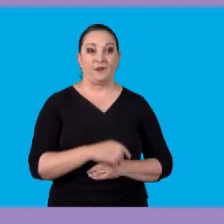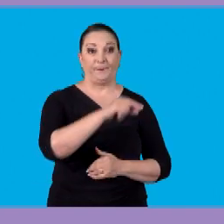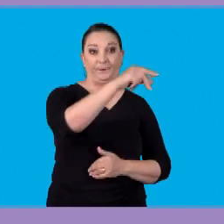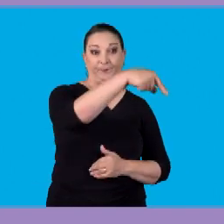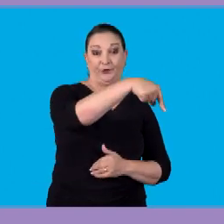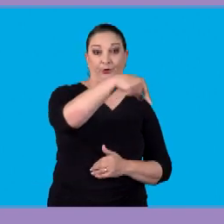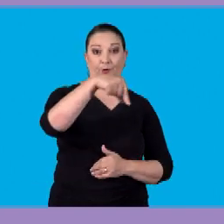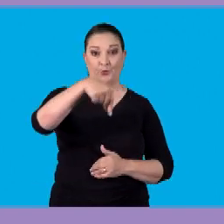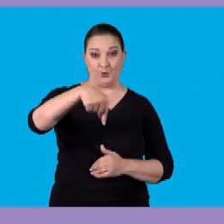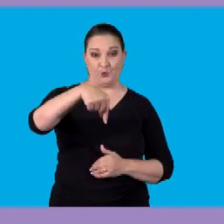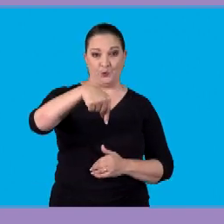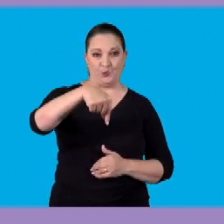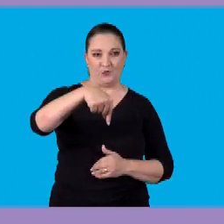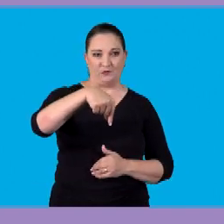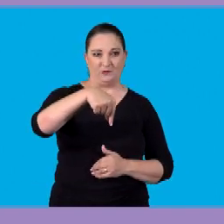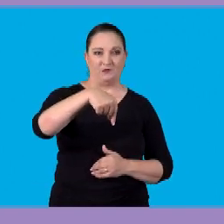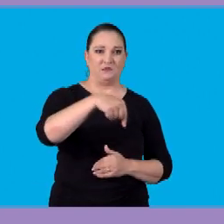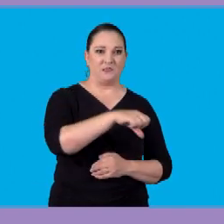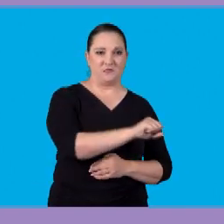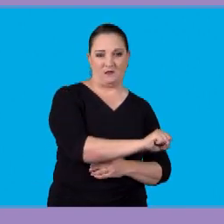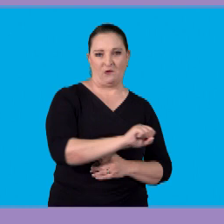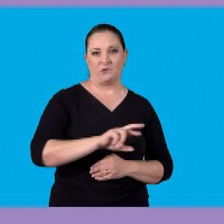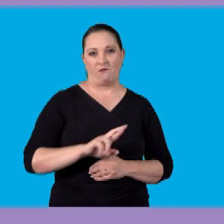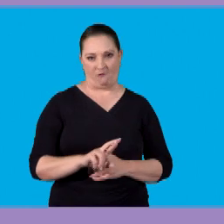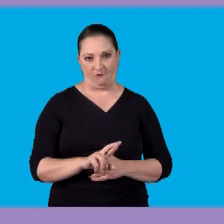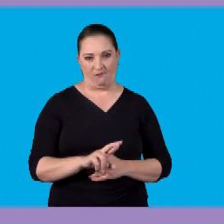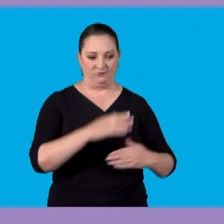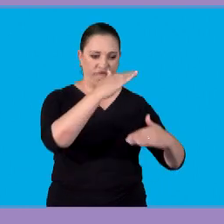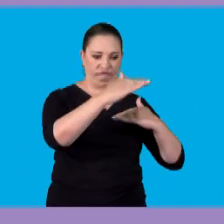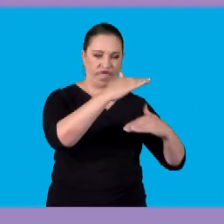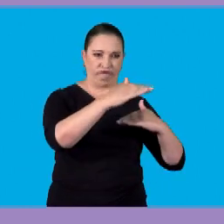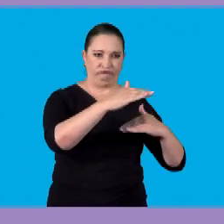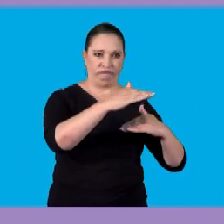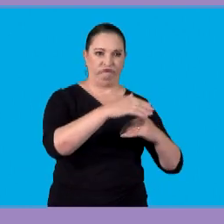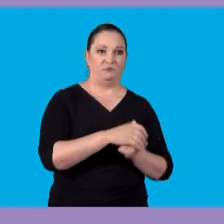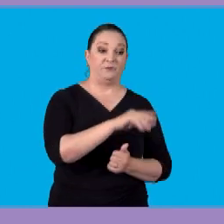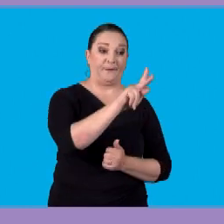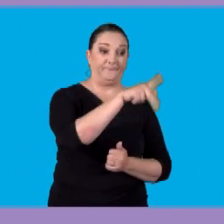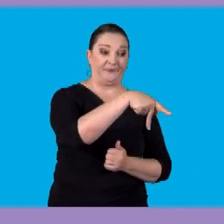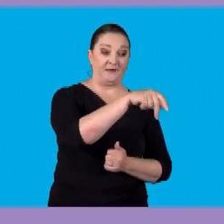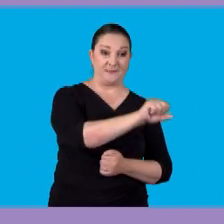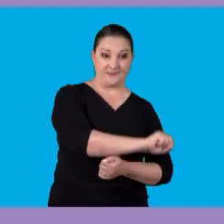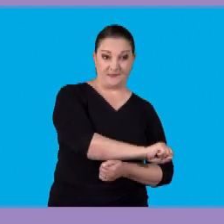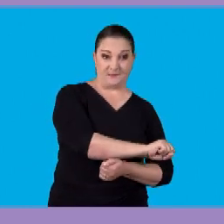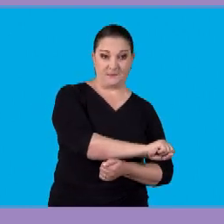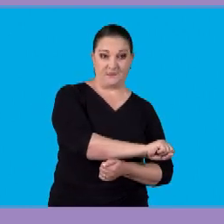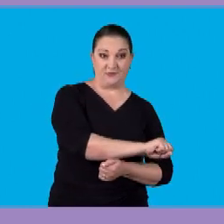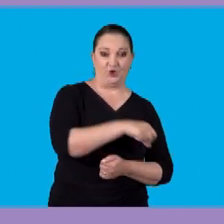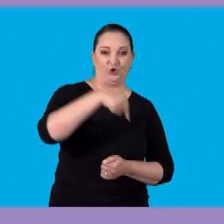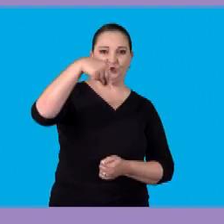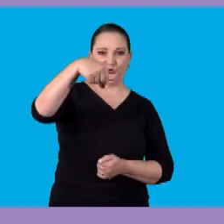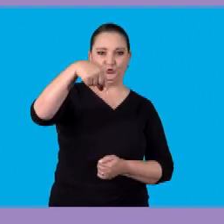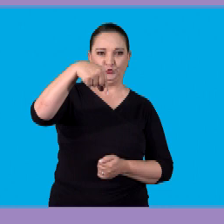parallel. So that means that PQ is parallel to SR, and of course PS is